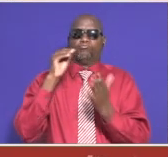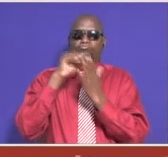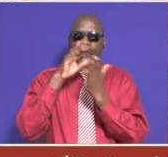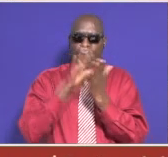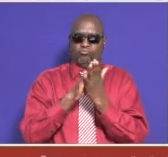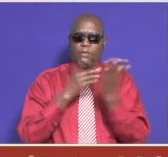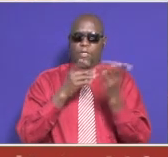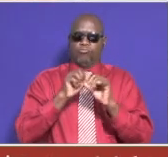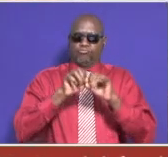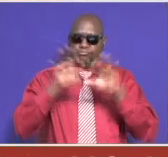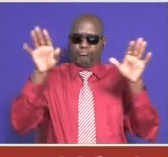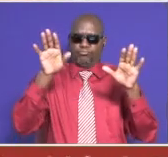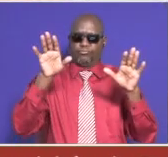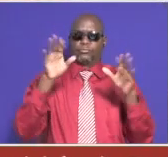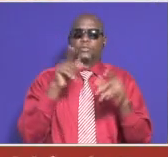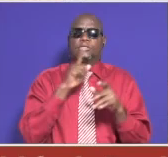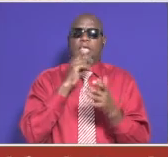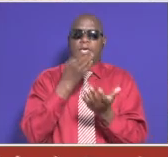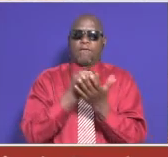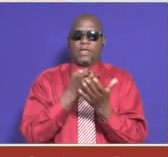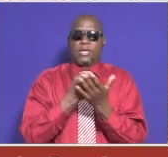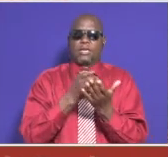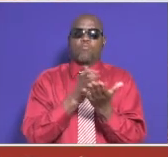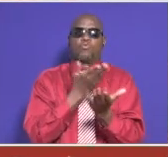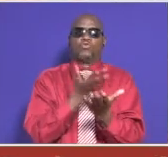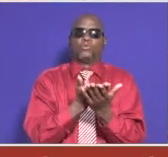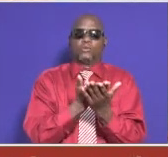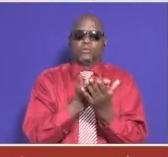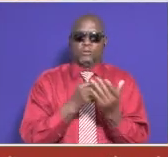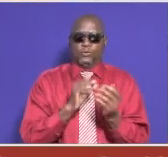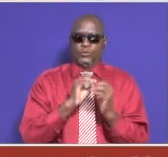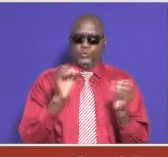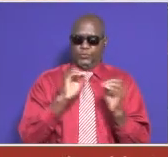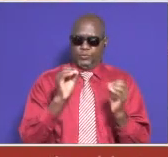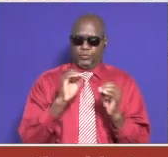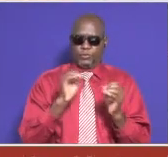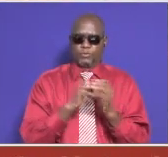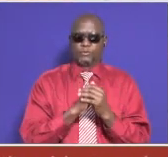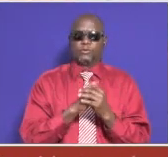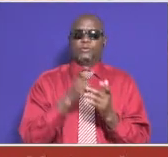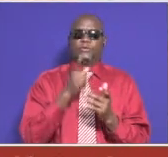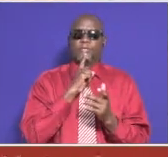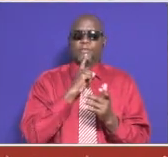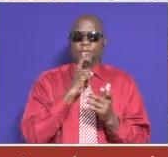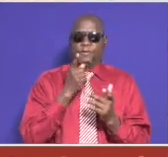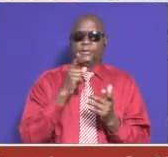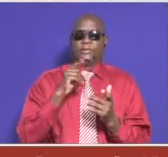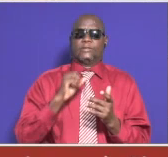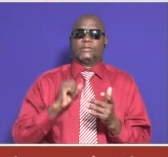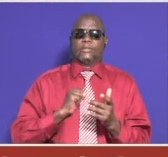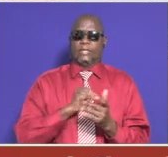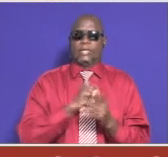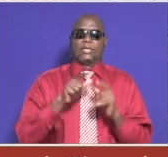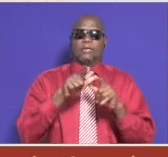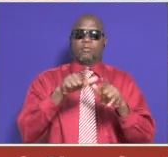being misled through evidence presented in the motion. In their rebuttal during the second day of Mwangaza's impeachment hearing, the senators demanded that